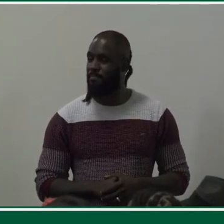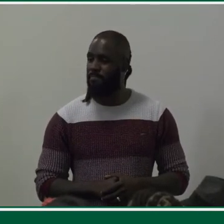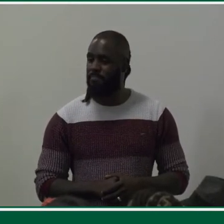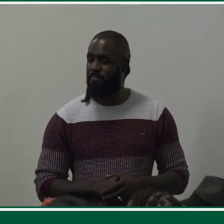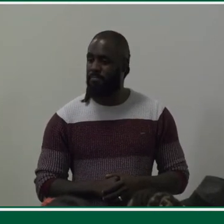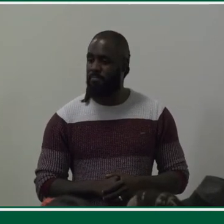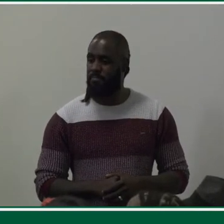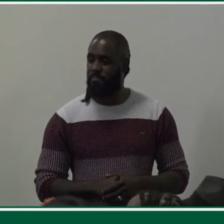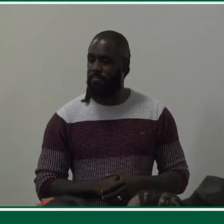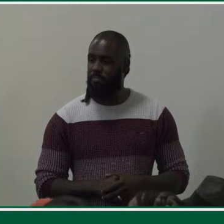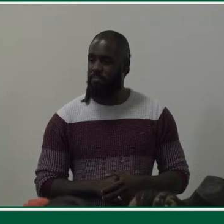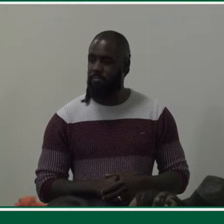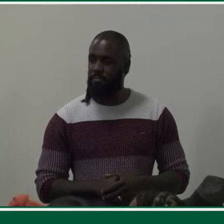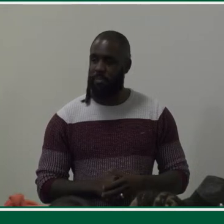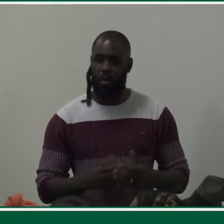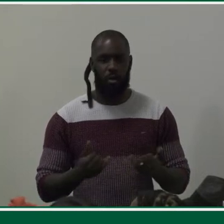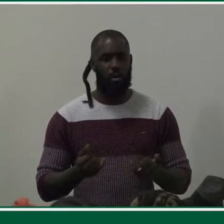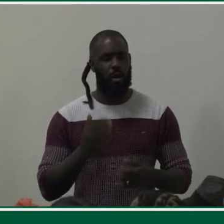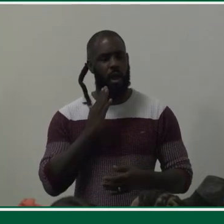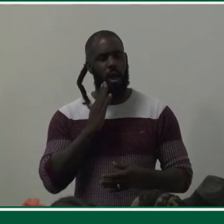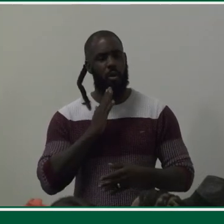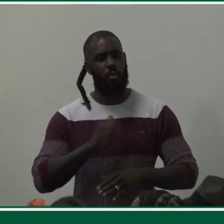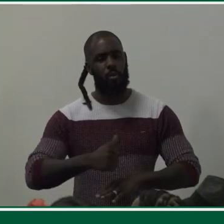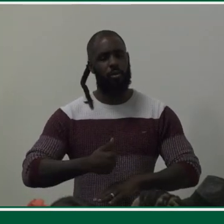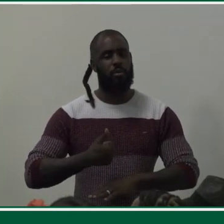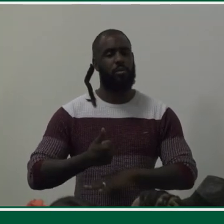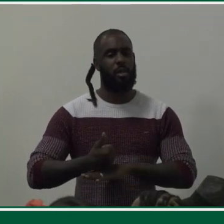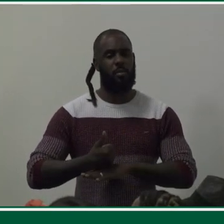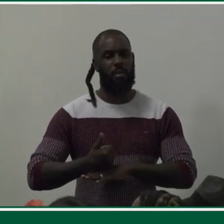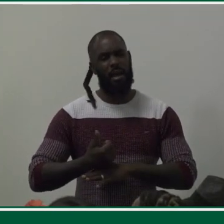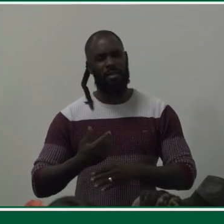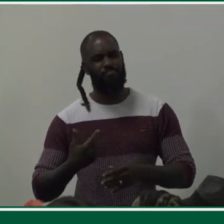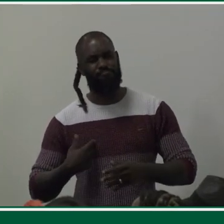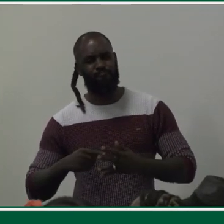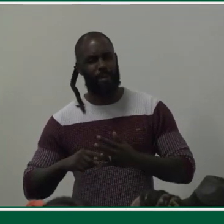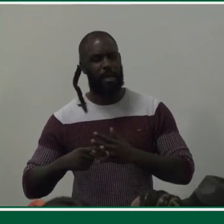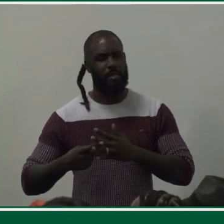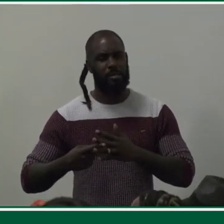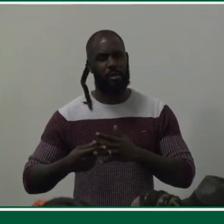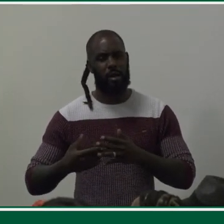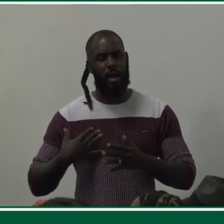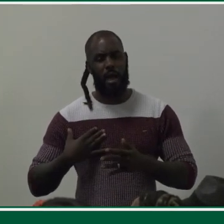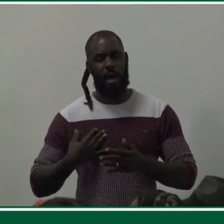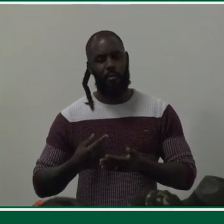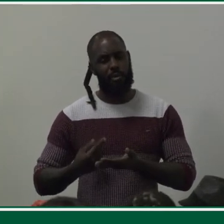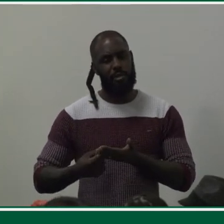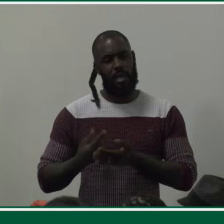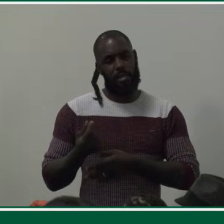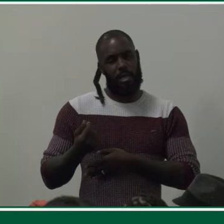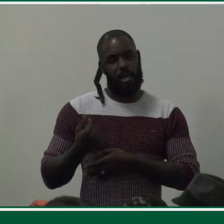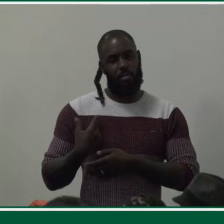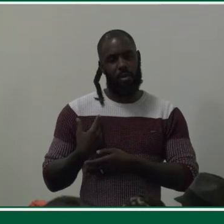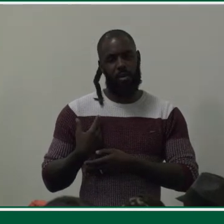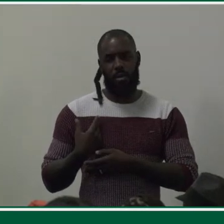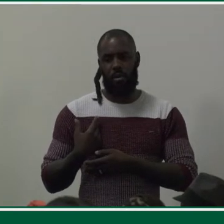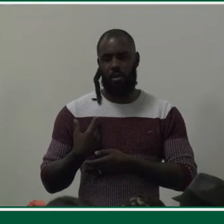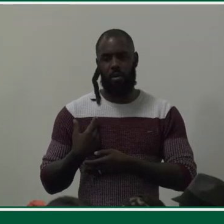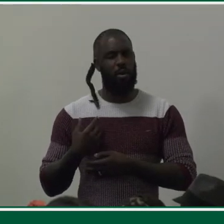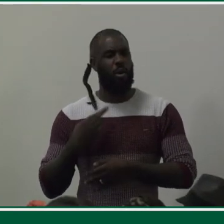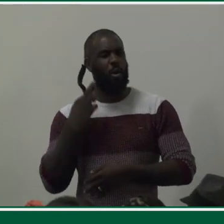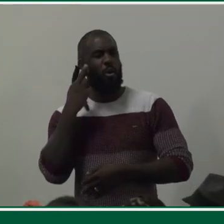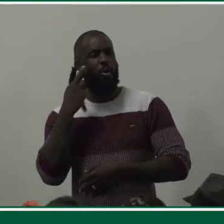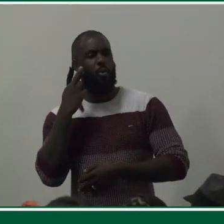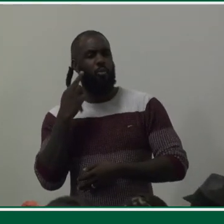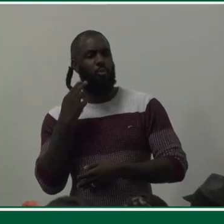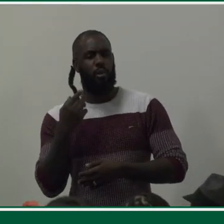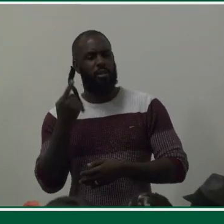So we're going to get this set up. As we get going, I can just talk a little bit about what was the impetus for wanting to do